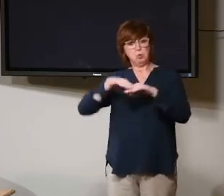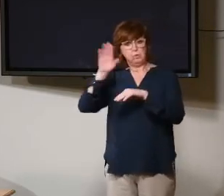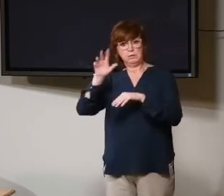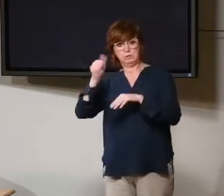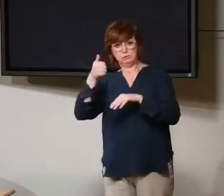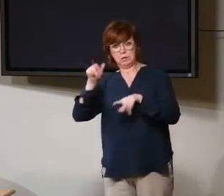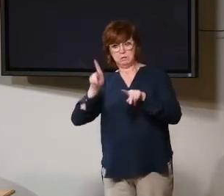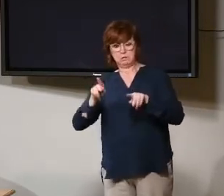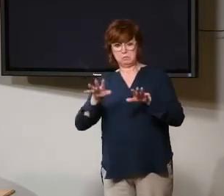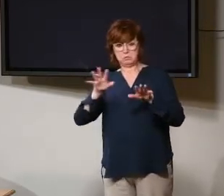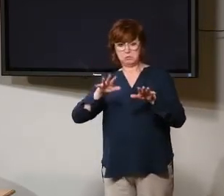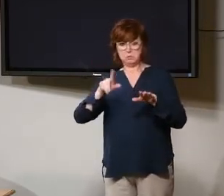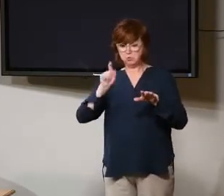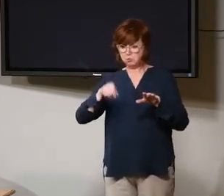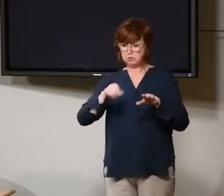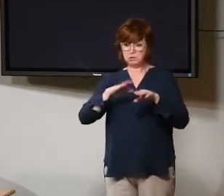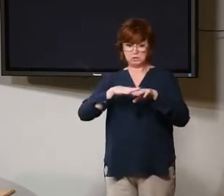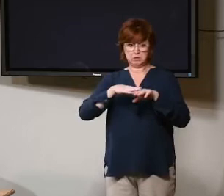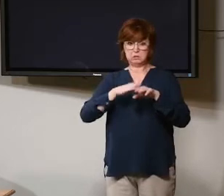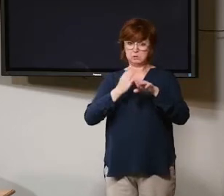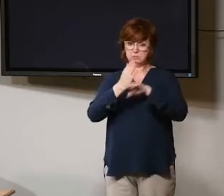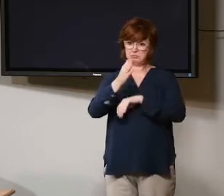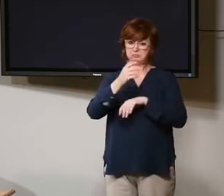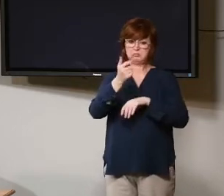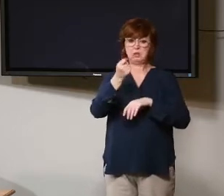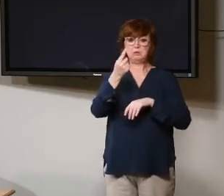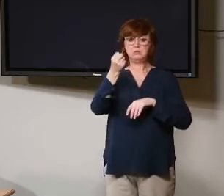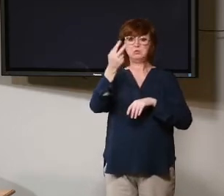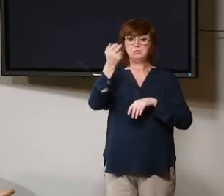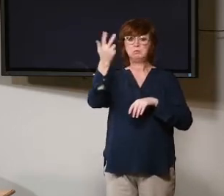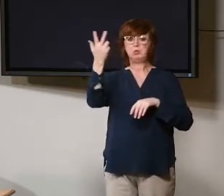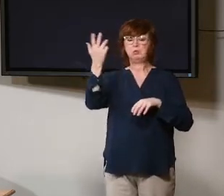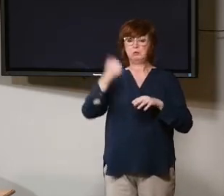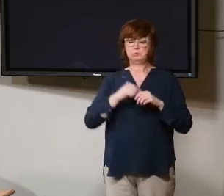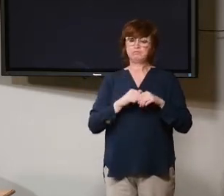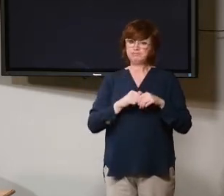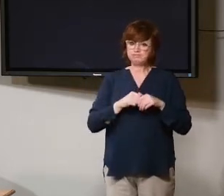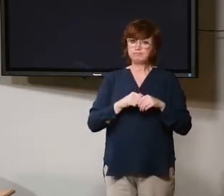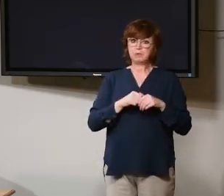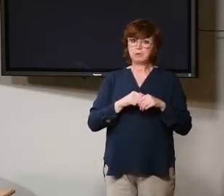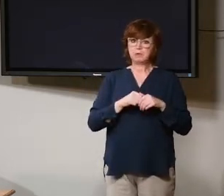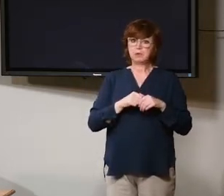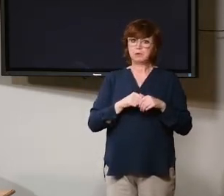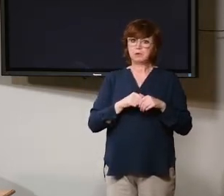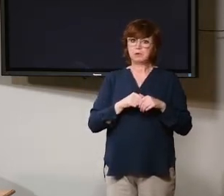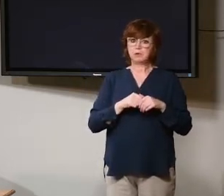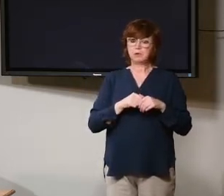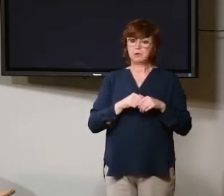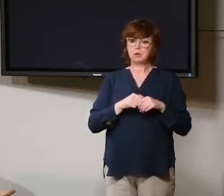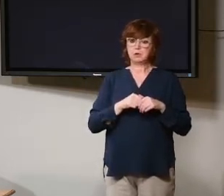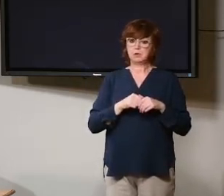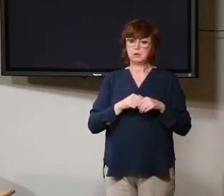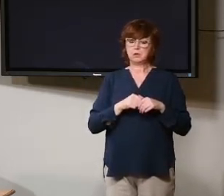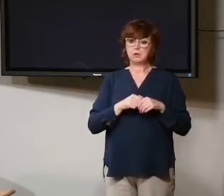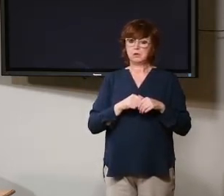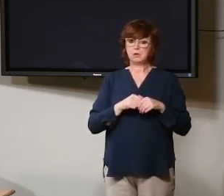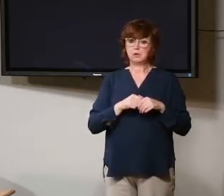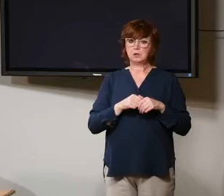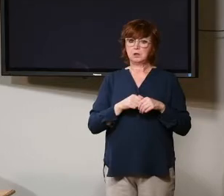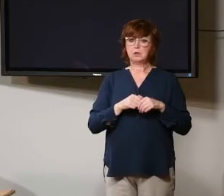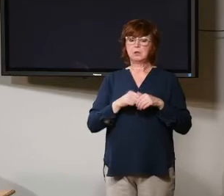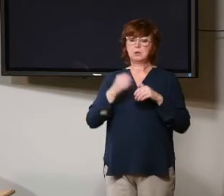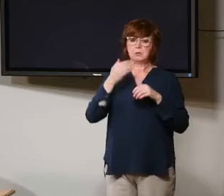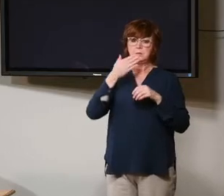and it is deemed that they do need to be over 10 individuals, those are things that we would ask that you reach out to the business support